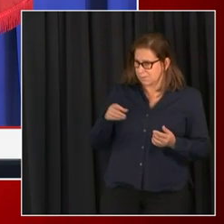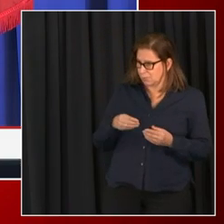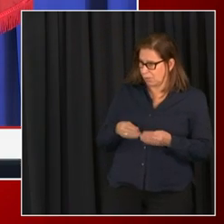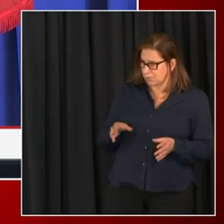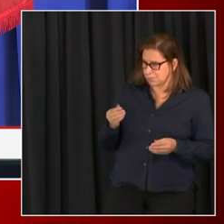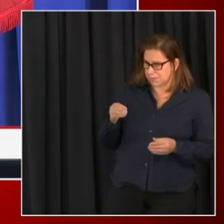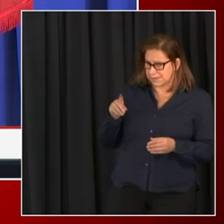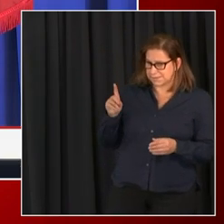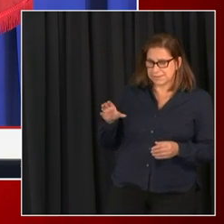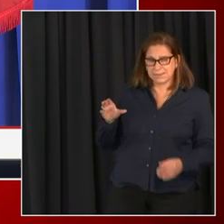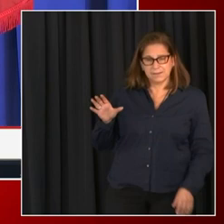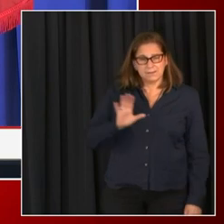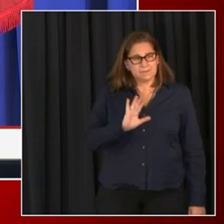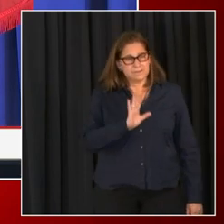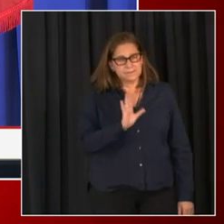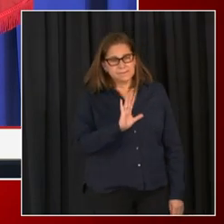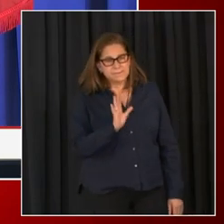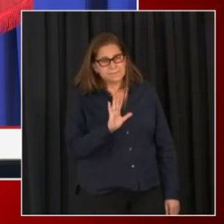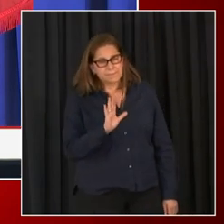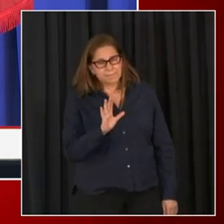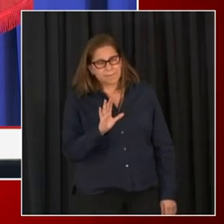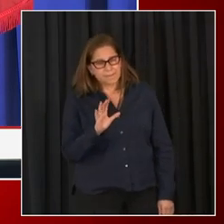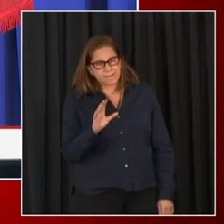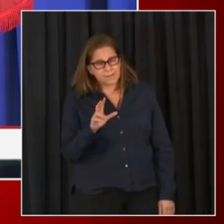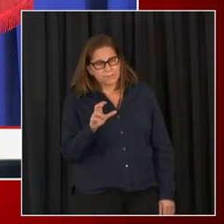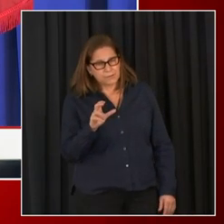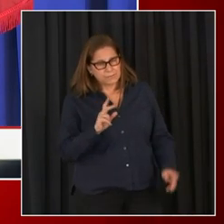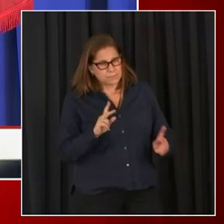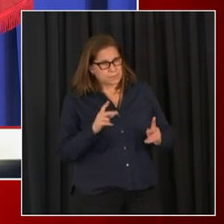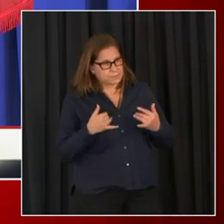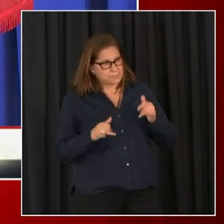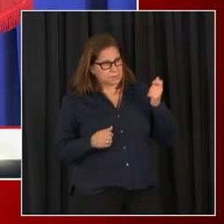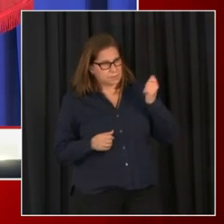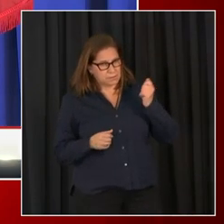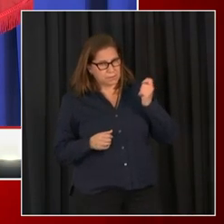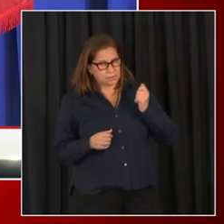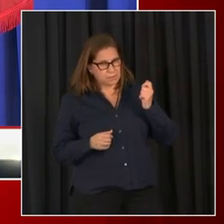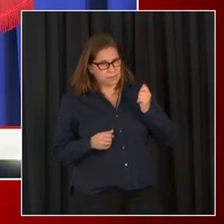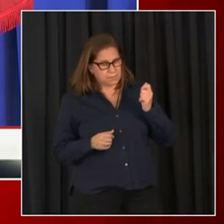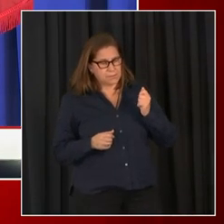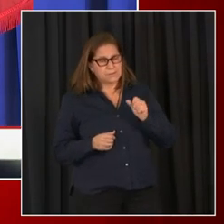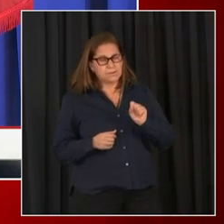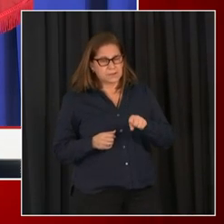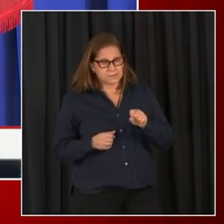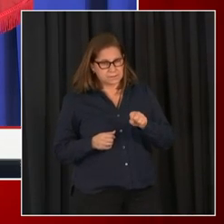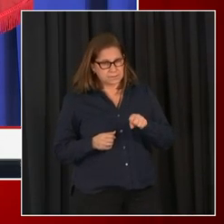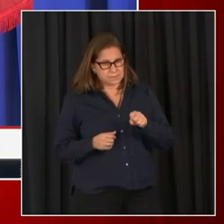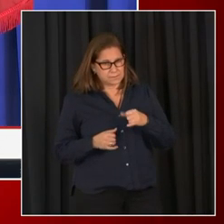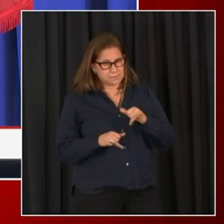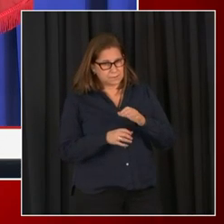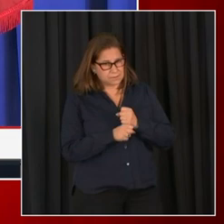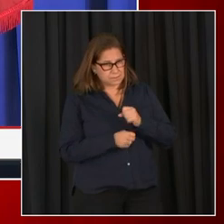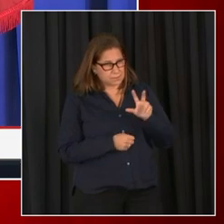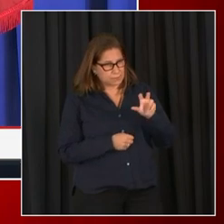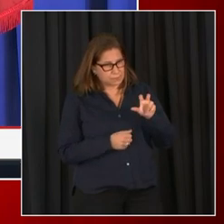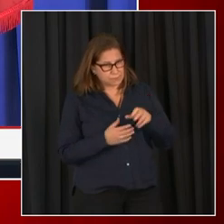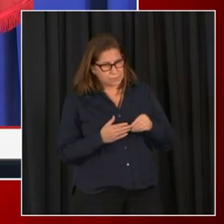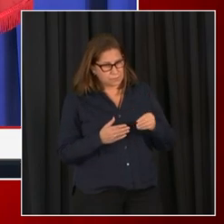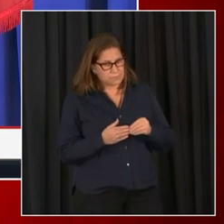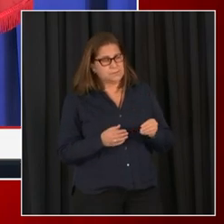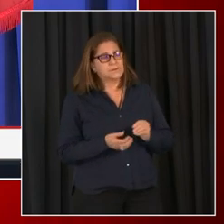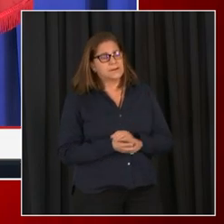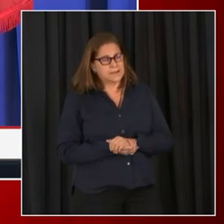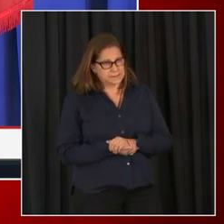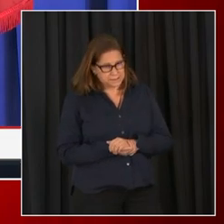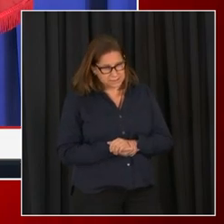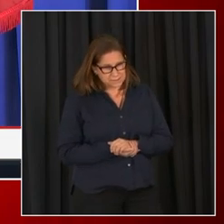about the 300? Are the people here getting that now? Yes, they are. They are getting the 300? Okay. Mike,